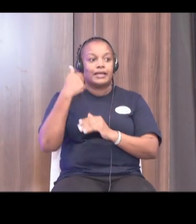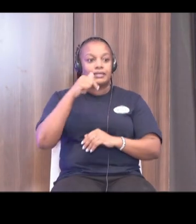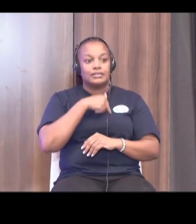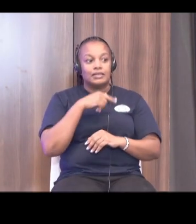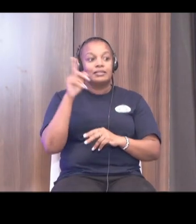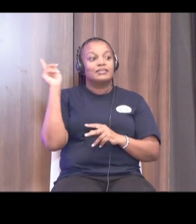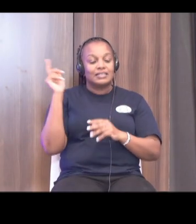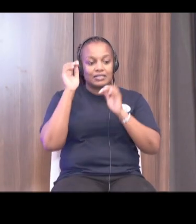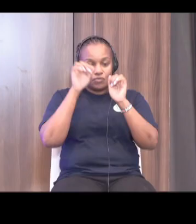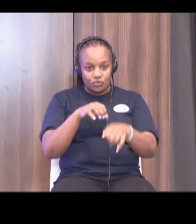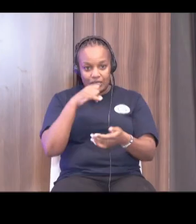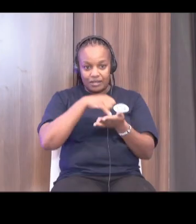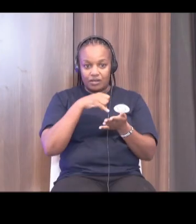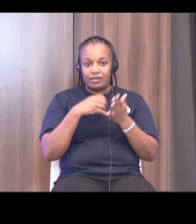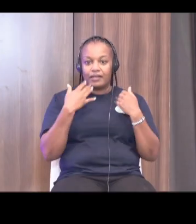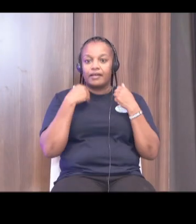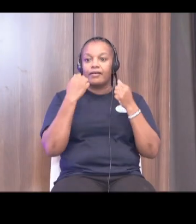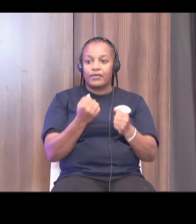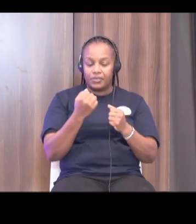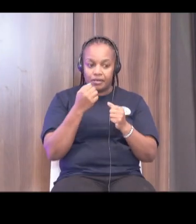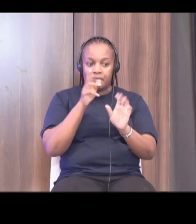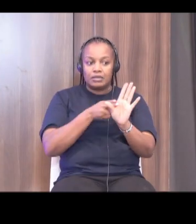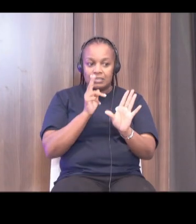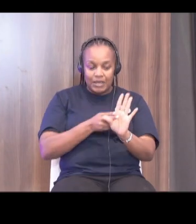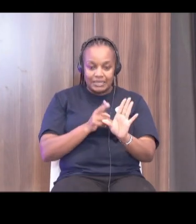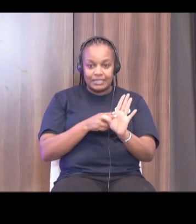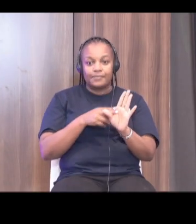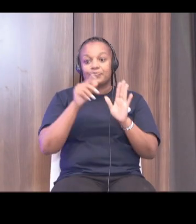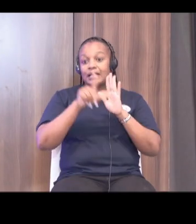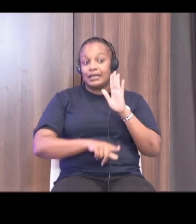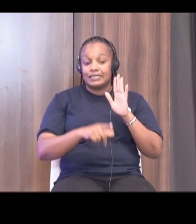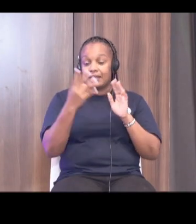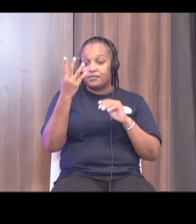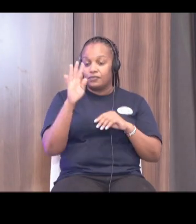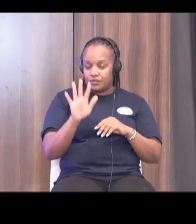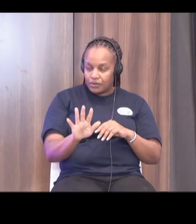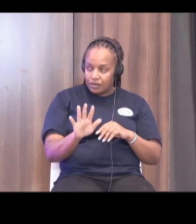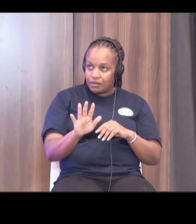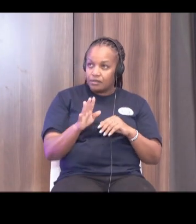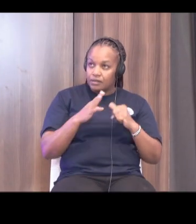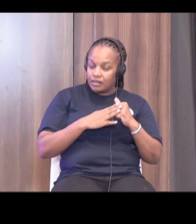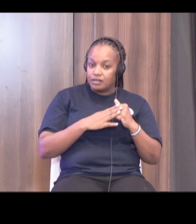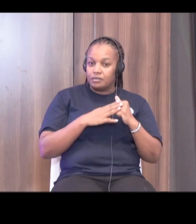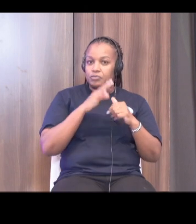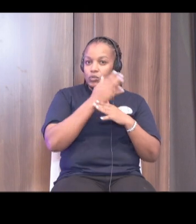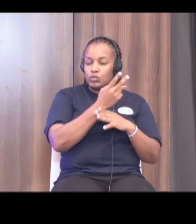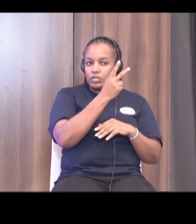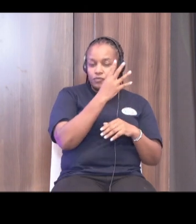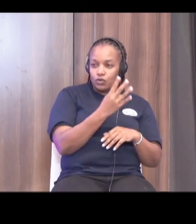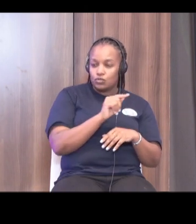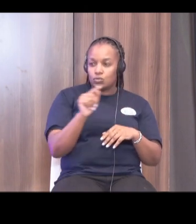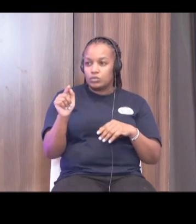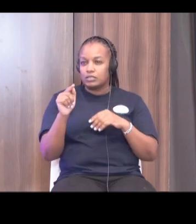is going to be including healthy pregnant participants less than 49, between 24 and 36 weeks gestational age,